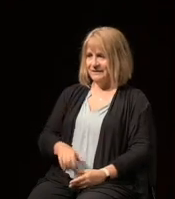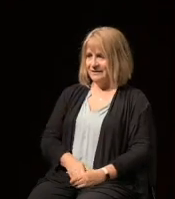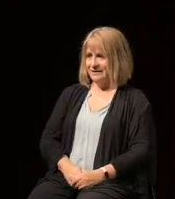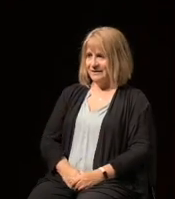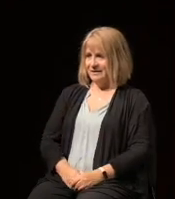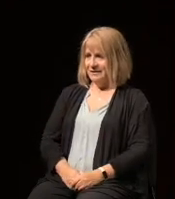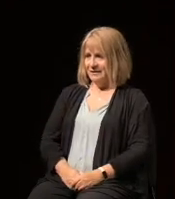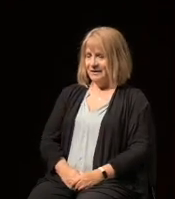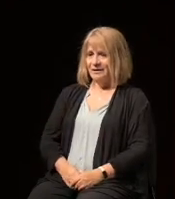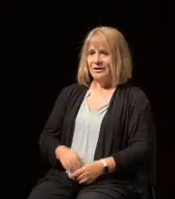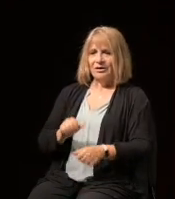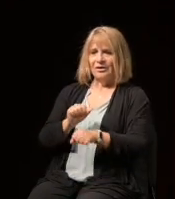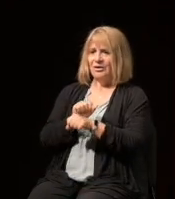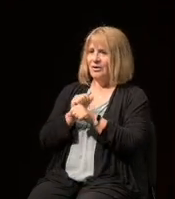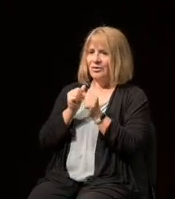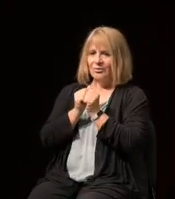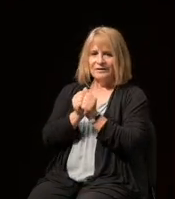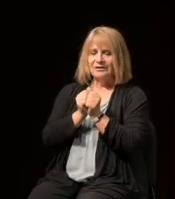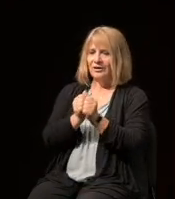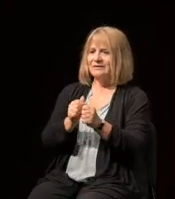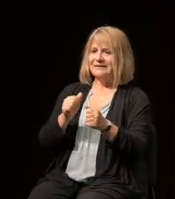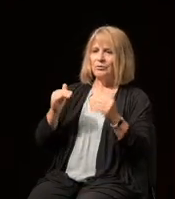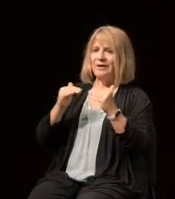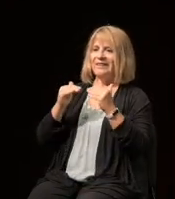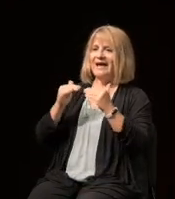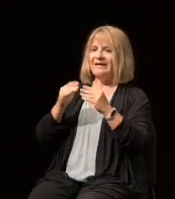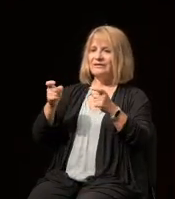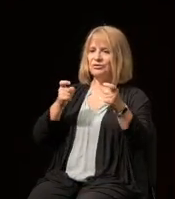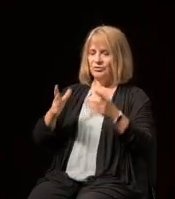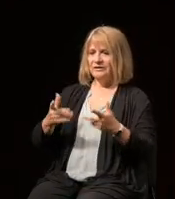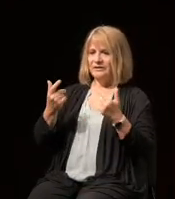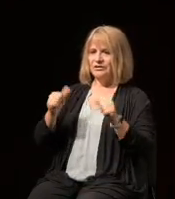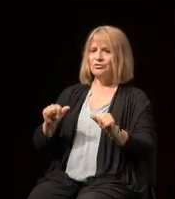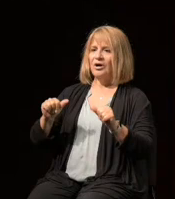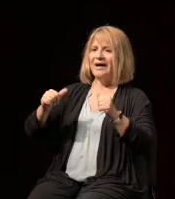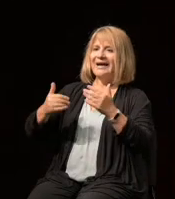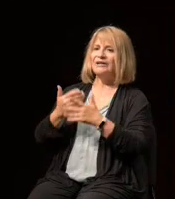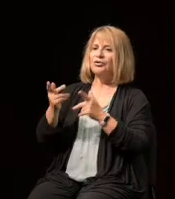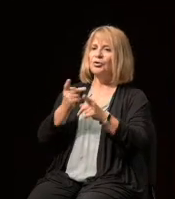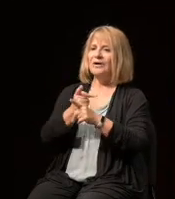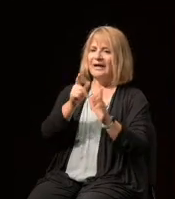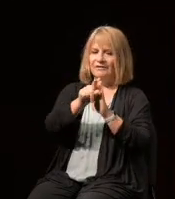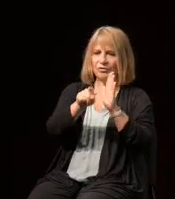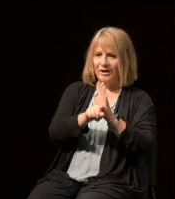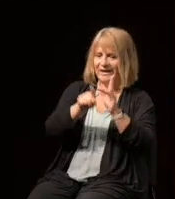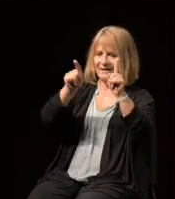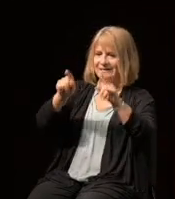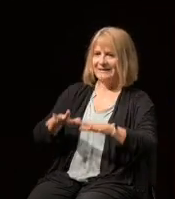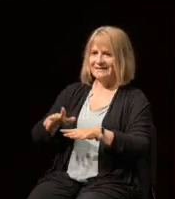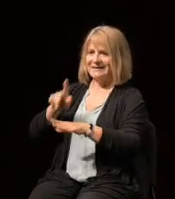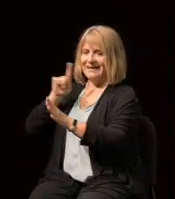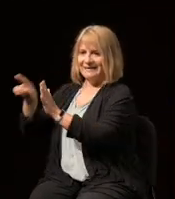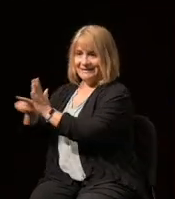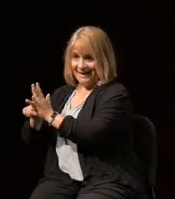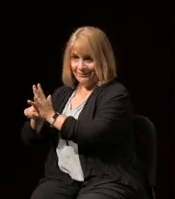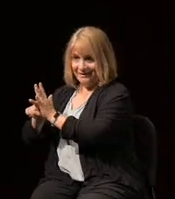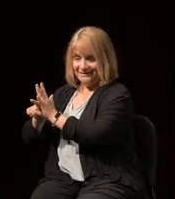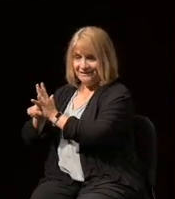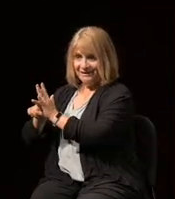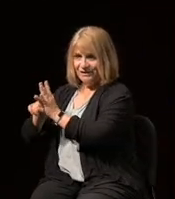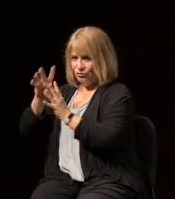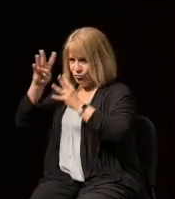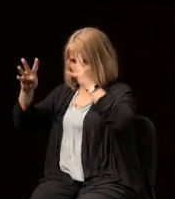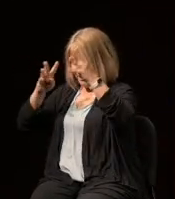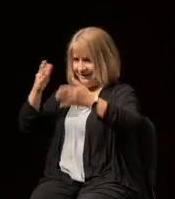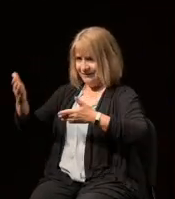Worked closely with the equity director to trial a new form of grading, testing, and assignments in order to creatively serve and meet